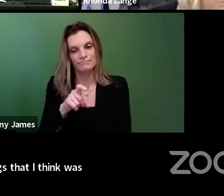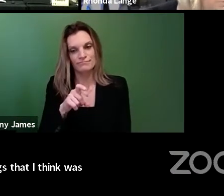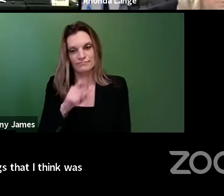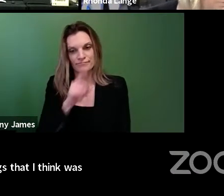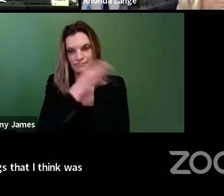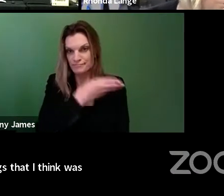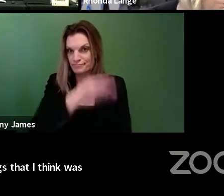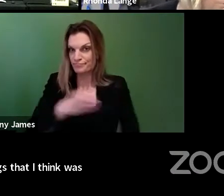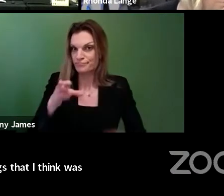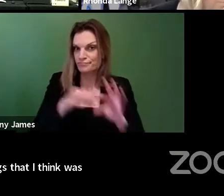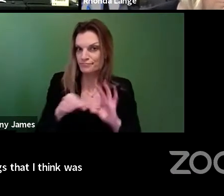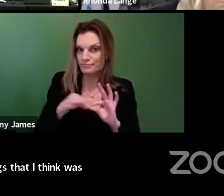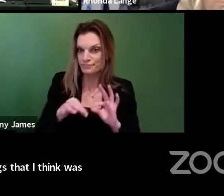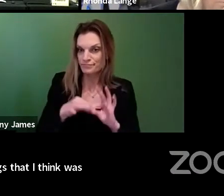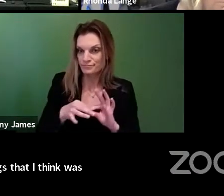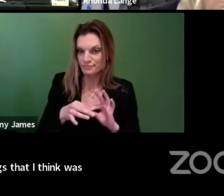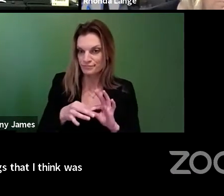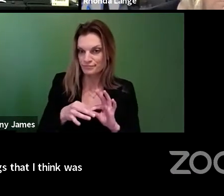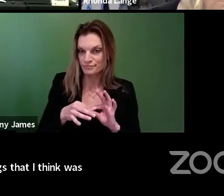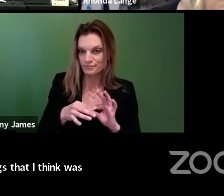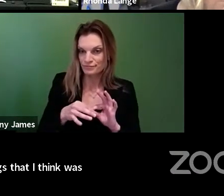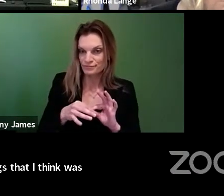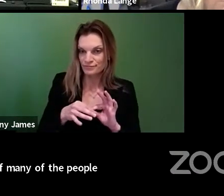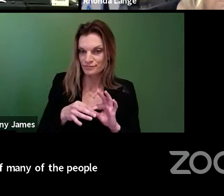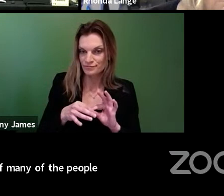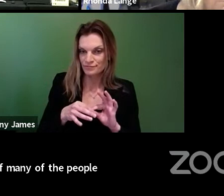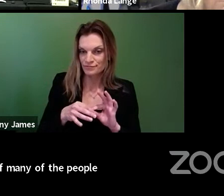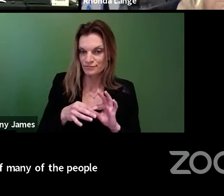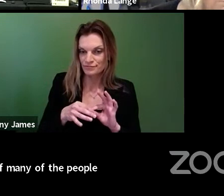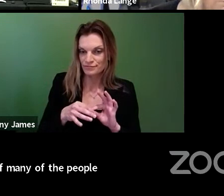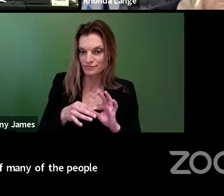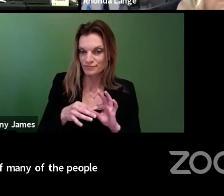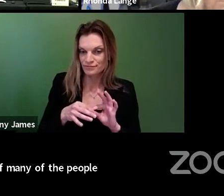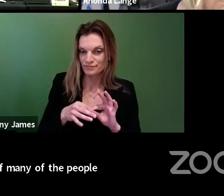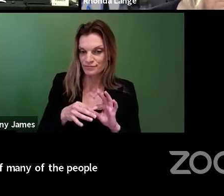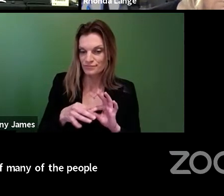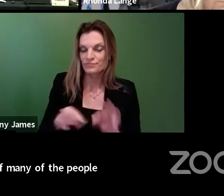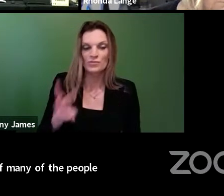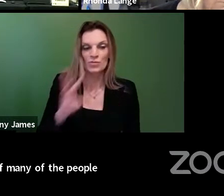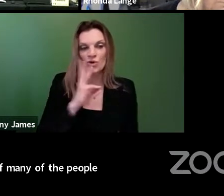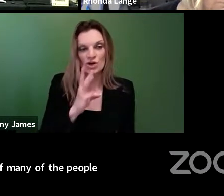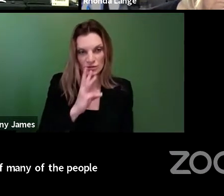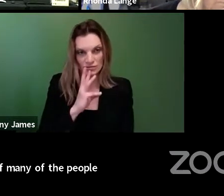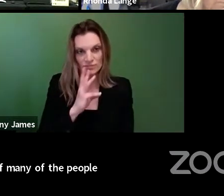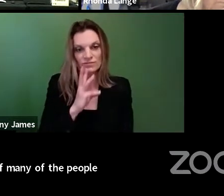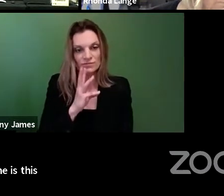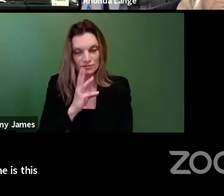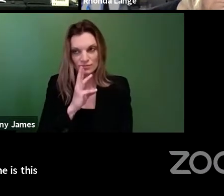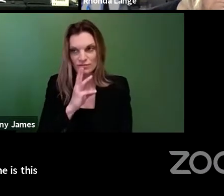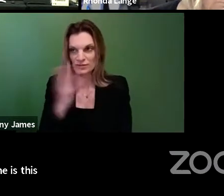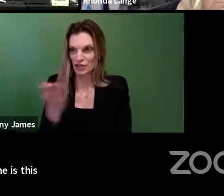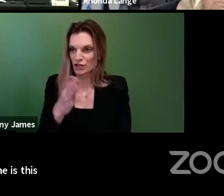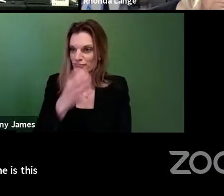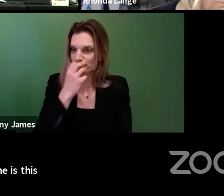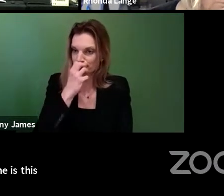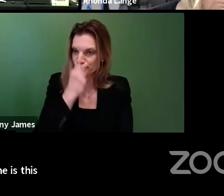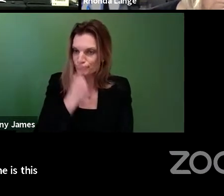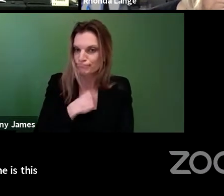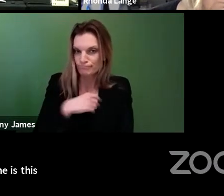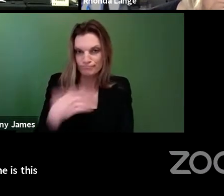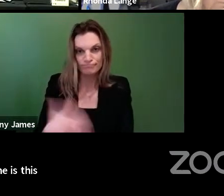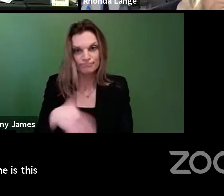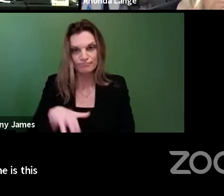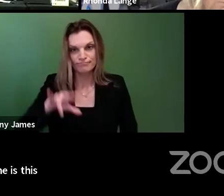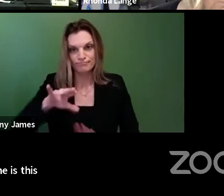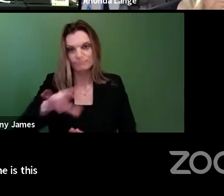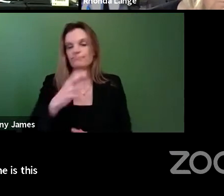the people who came before me is the specialness of water to Michigan. It is the thing that makes